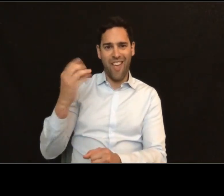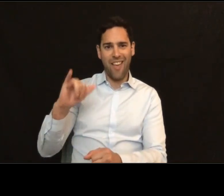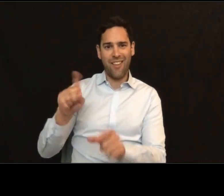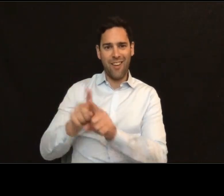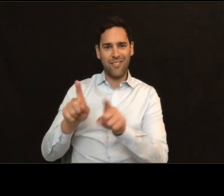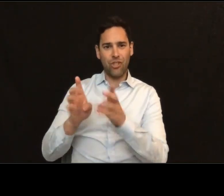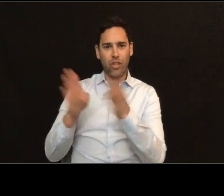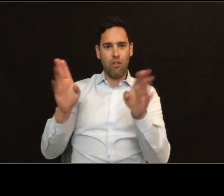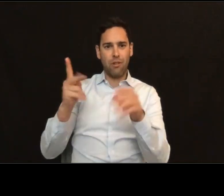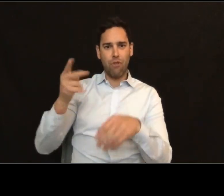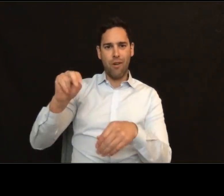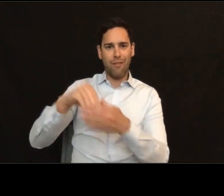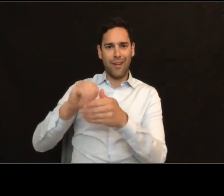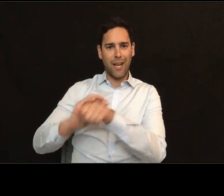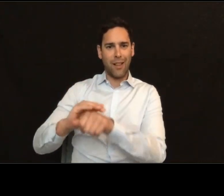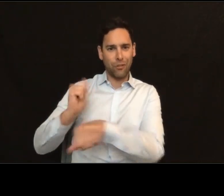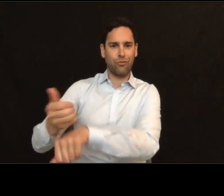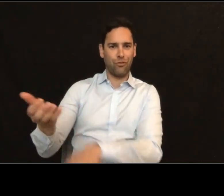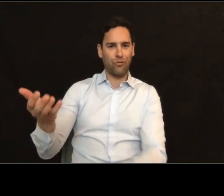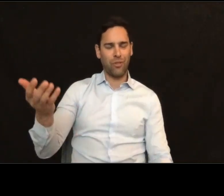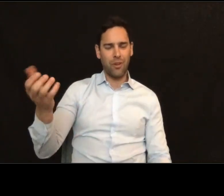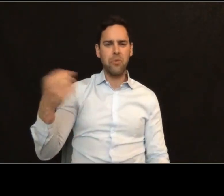that doesn't,